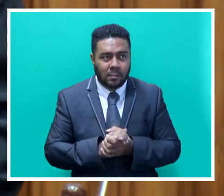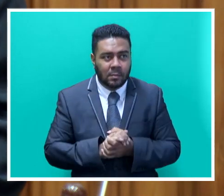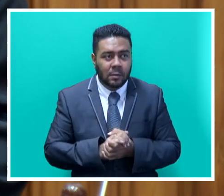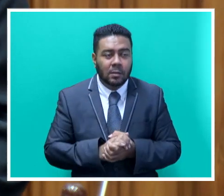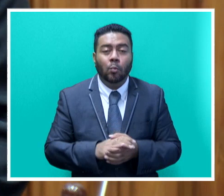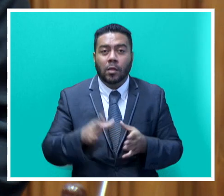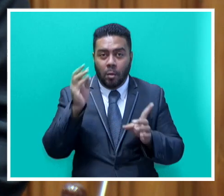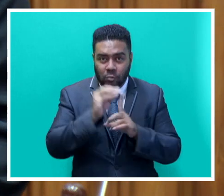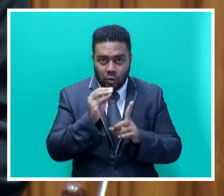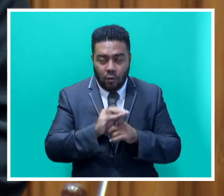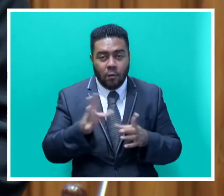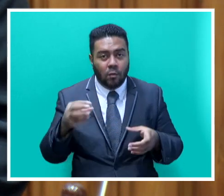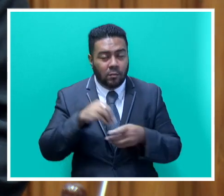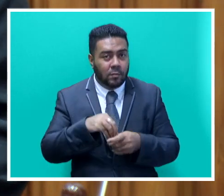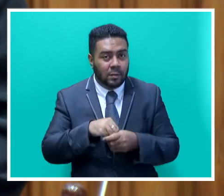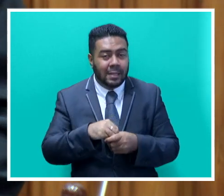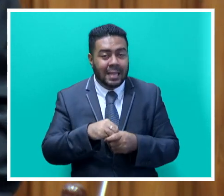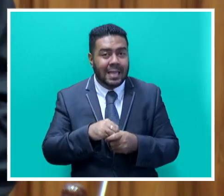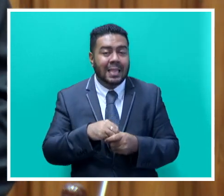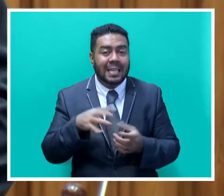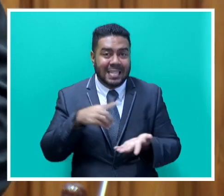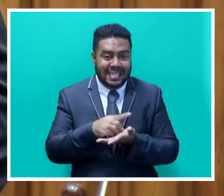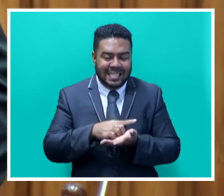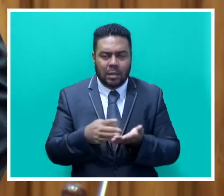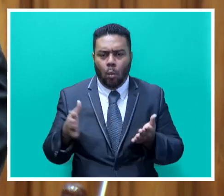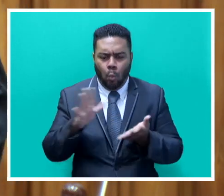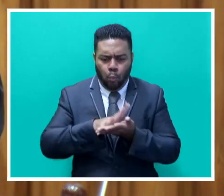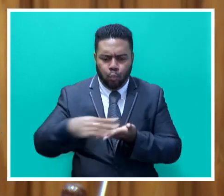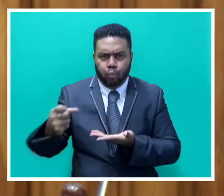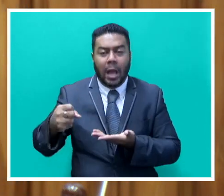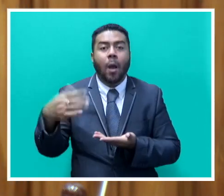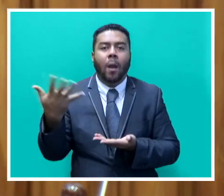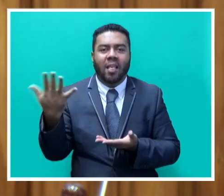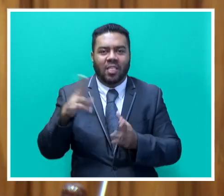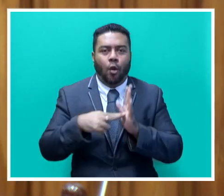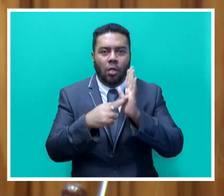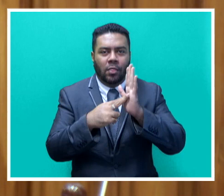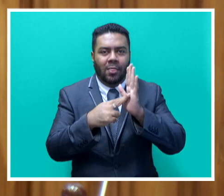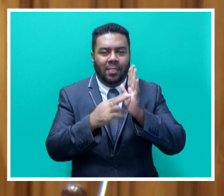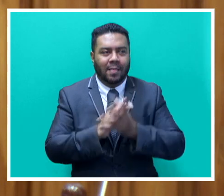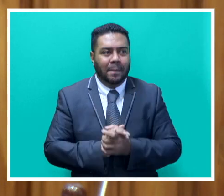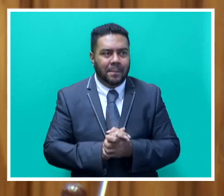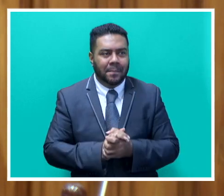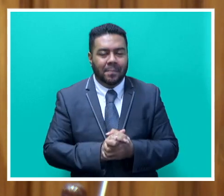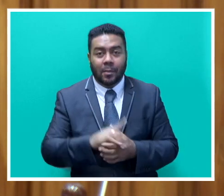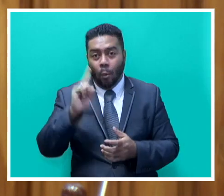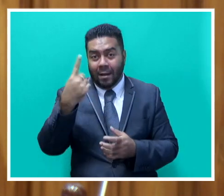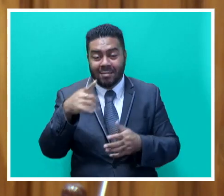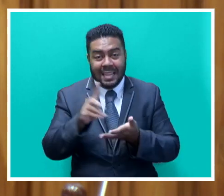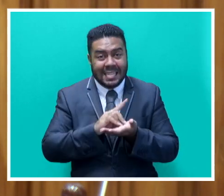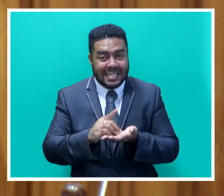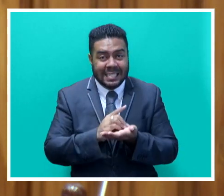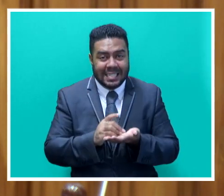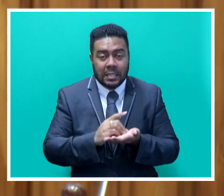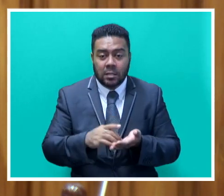with the objective to contain and eliminate the disease in the Northern Division. Honorable Speaker, prior to this, while the disease was limited to